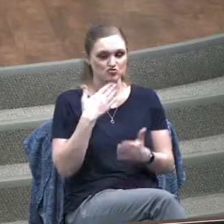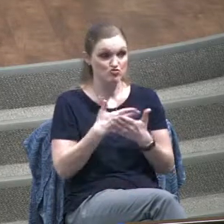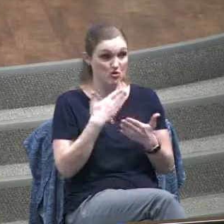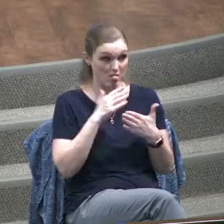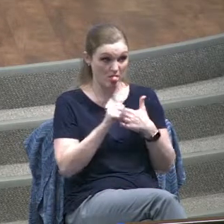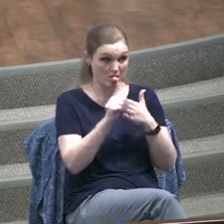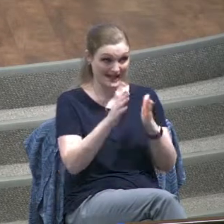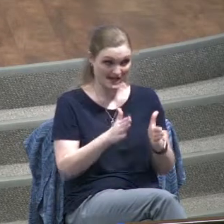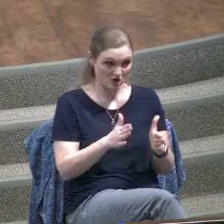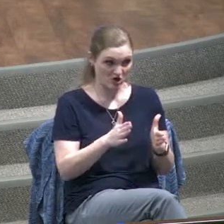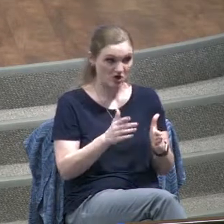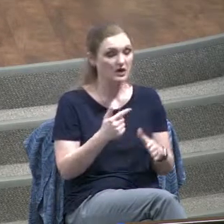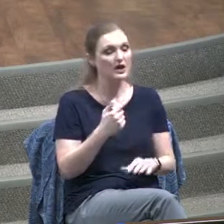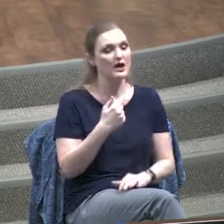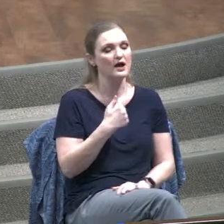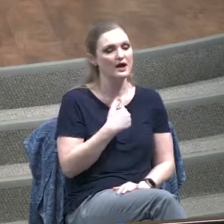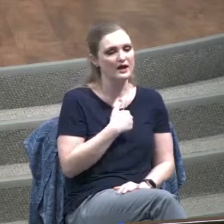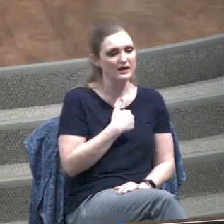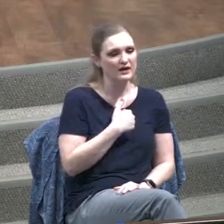I'm a big